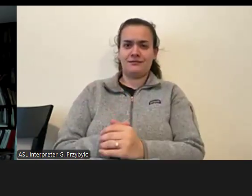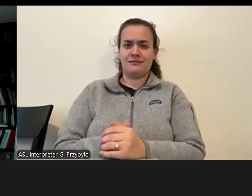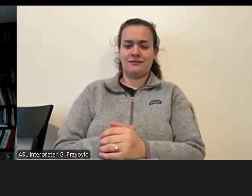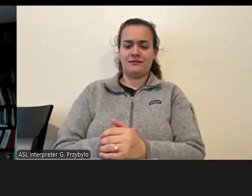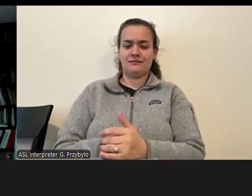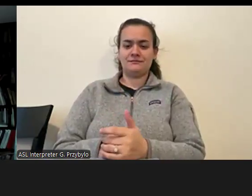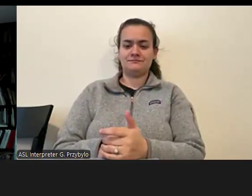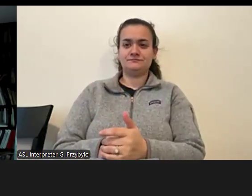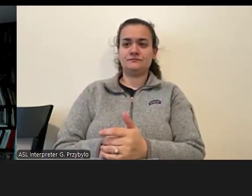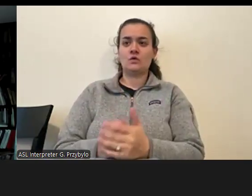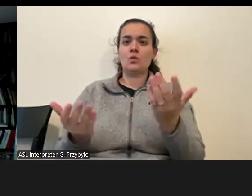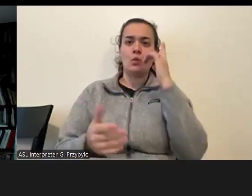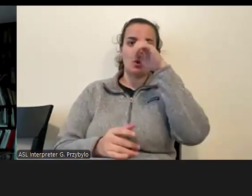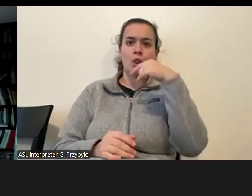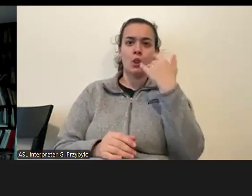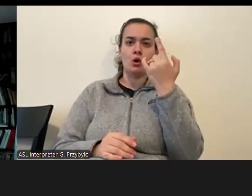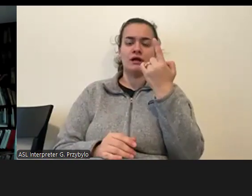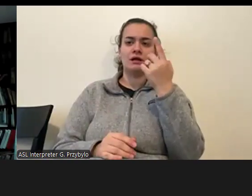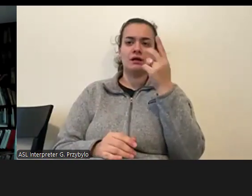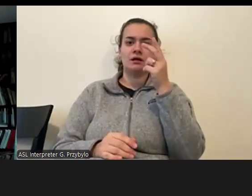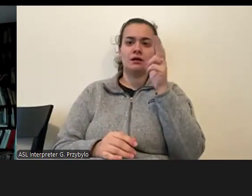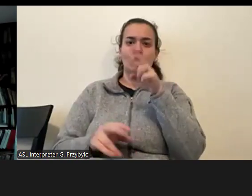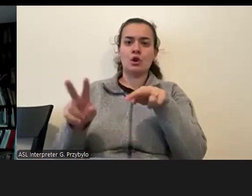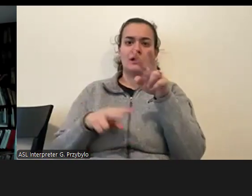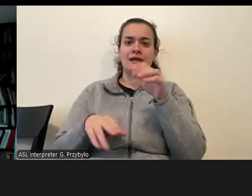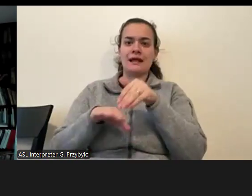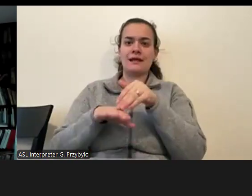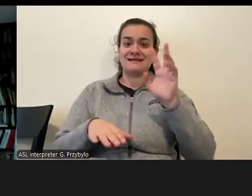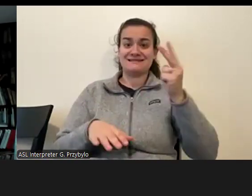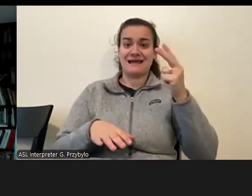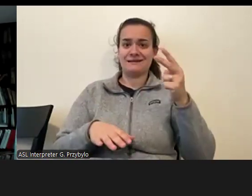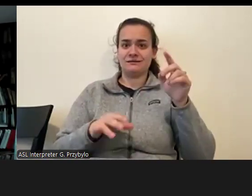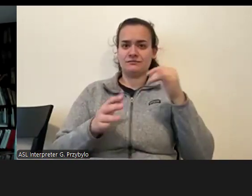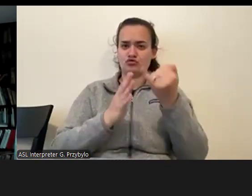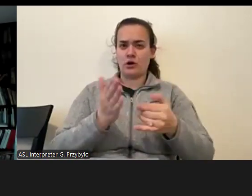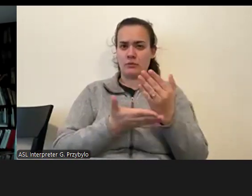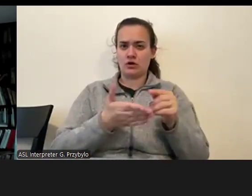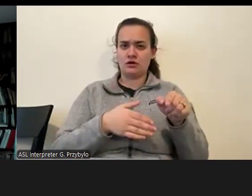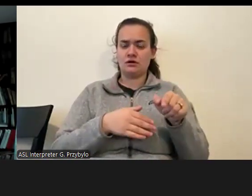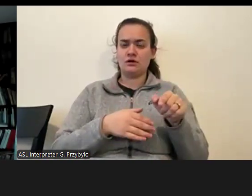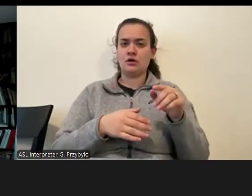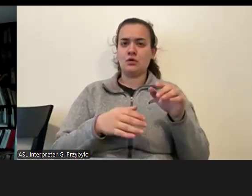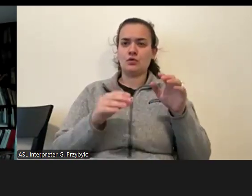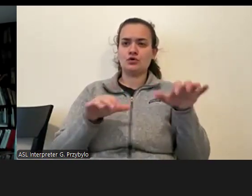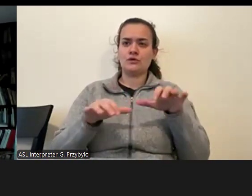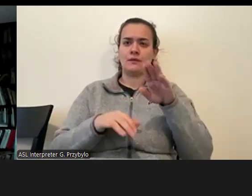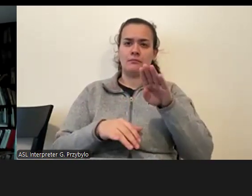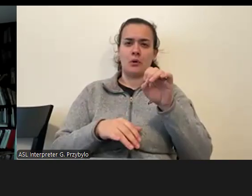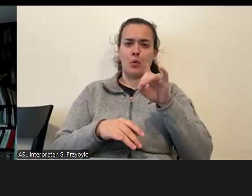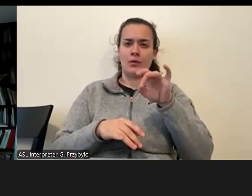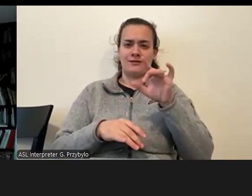Basically, what we're looking at here, if you look at my second one here, when we do our Bodie plot,